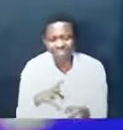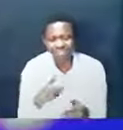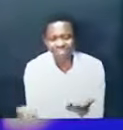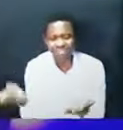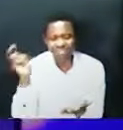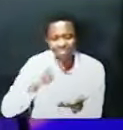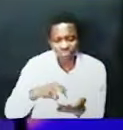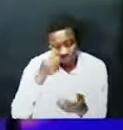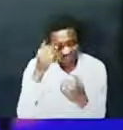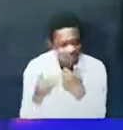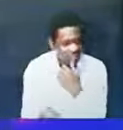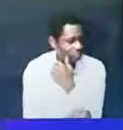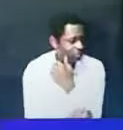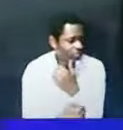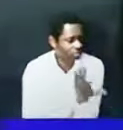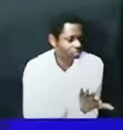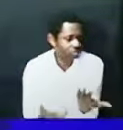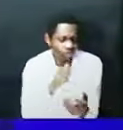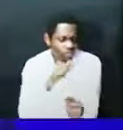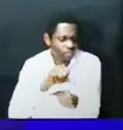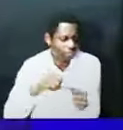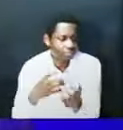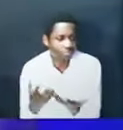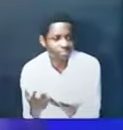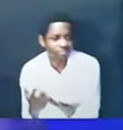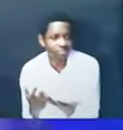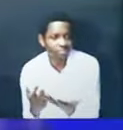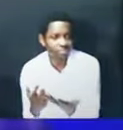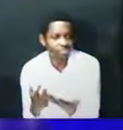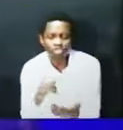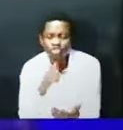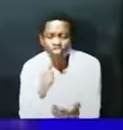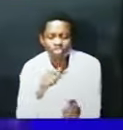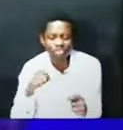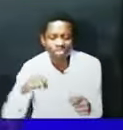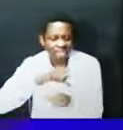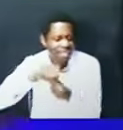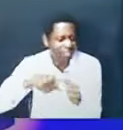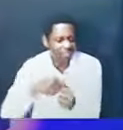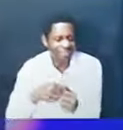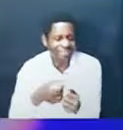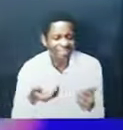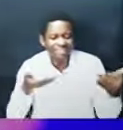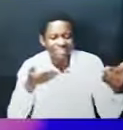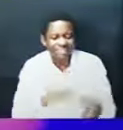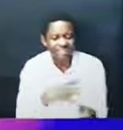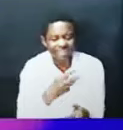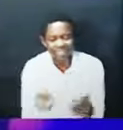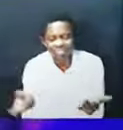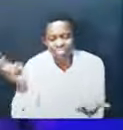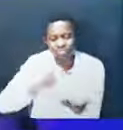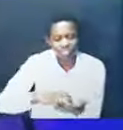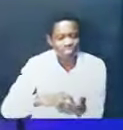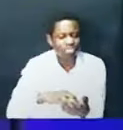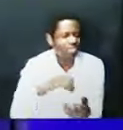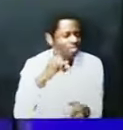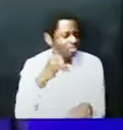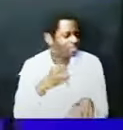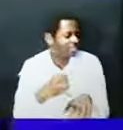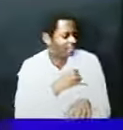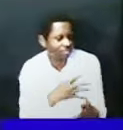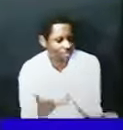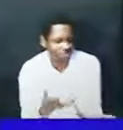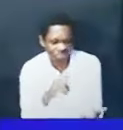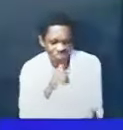ho David. It was not about the death and resurrection of Isaac because they never resurrected. Emfa Isaac ni wo ene ni wo sori ho